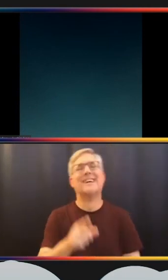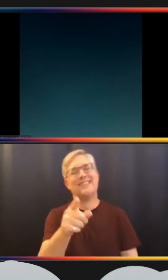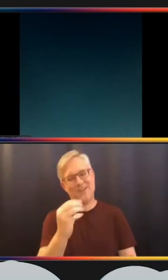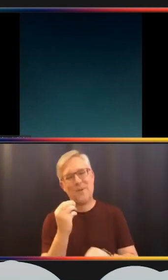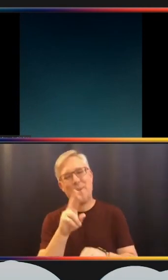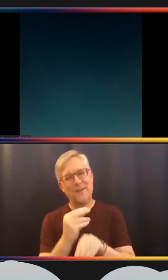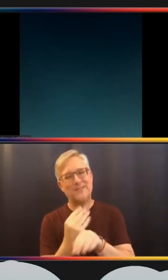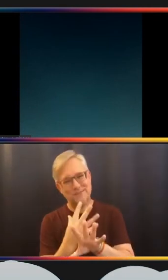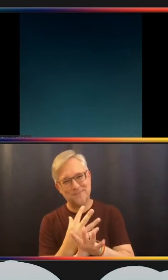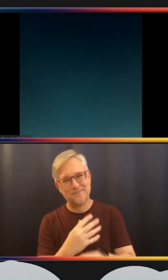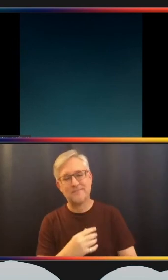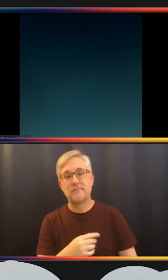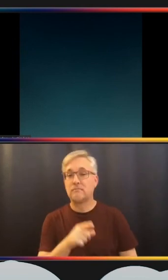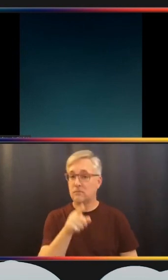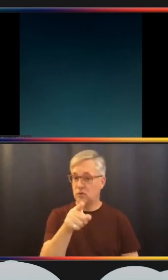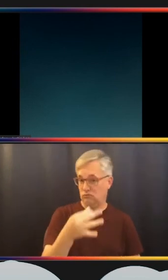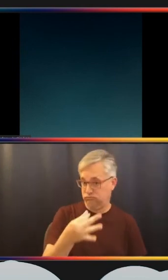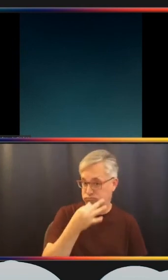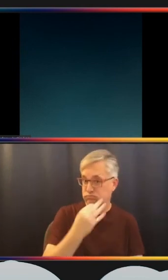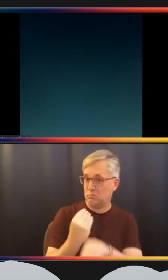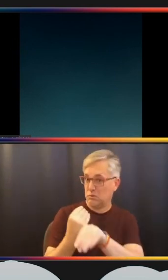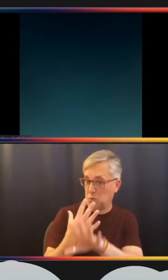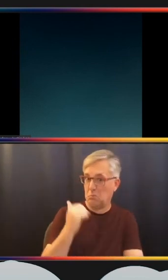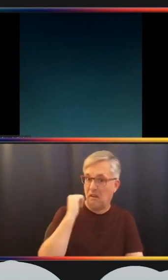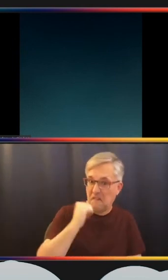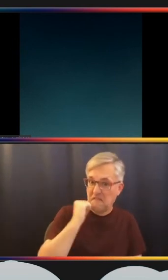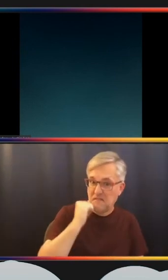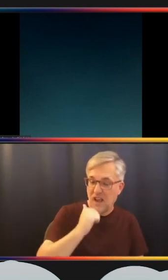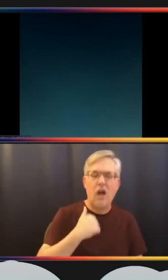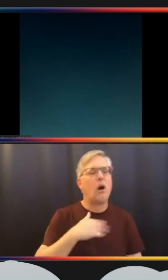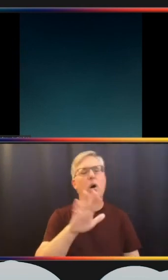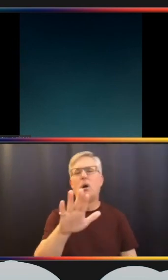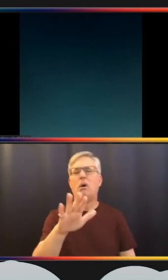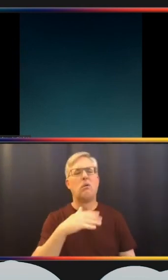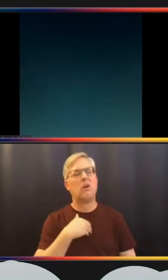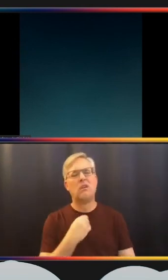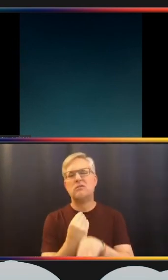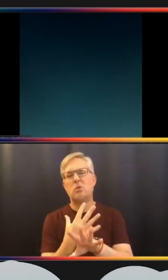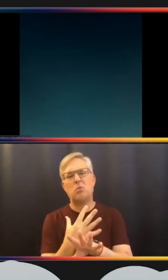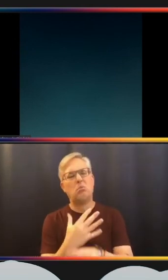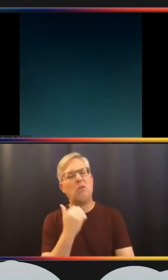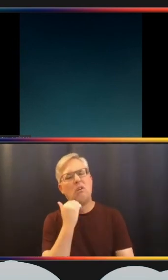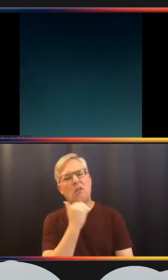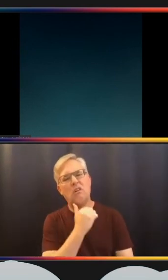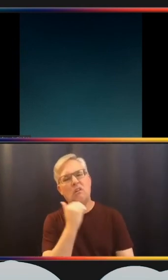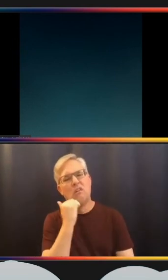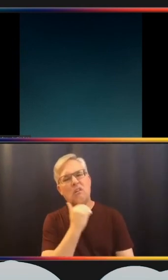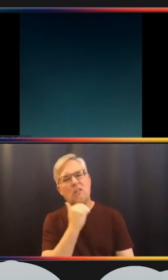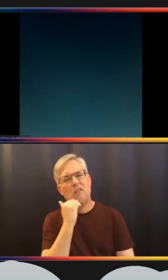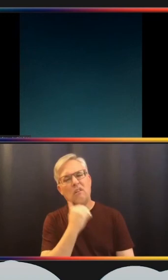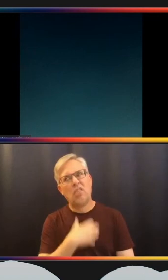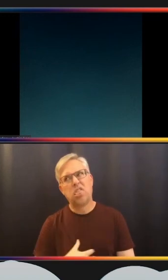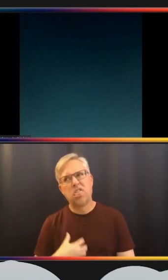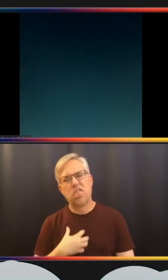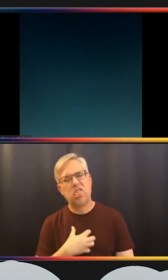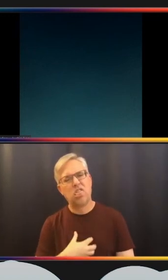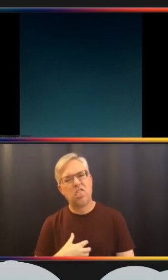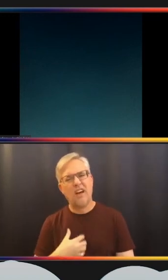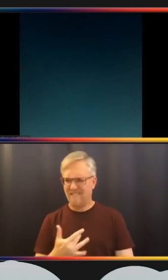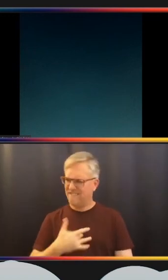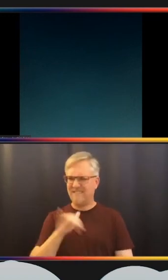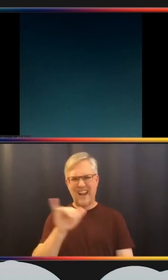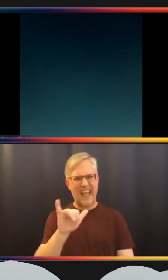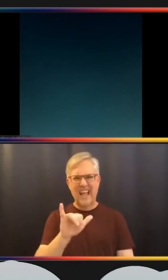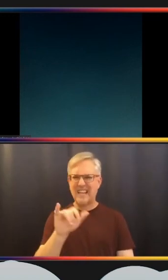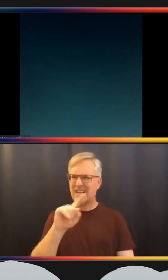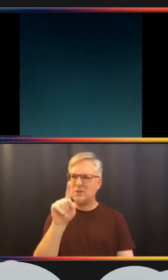during quarantine? Are you a pro? A disgusting amount. It's insane. And I really feel like we should be able to fix some things about